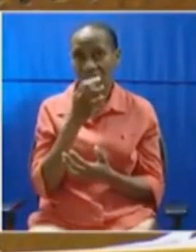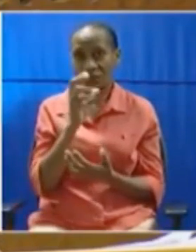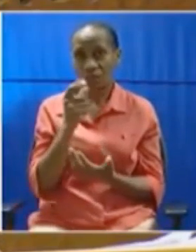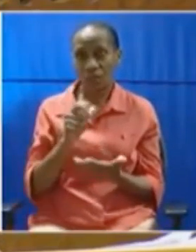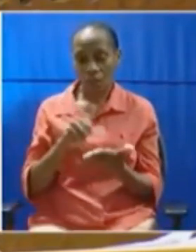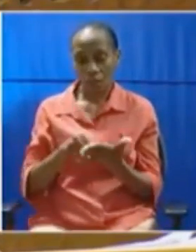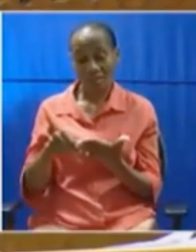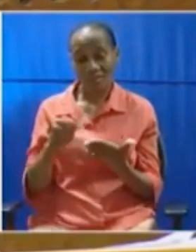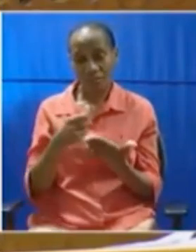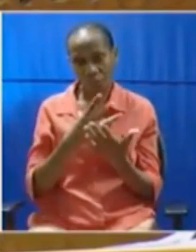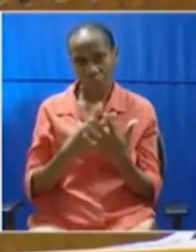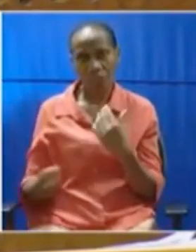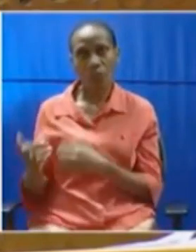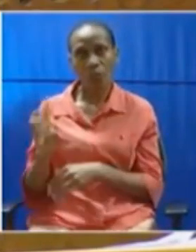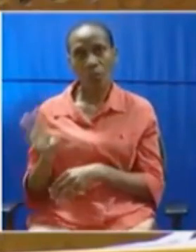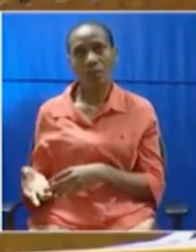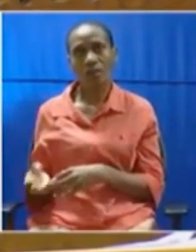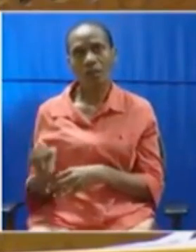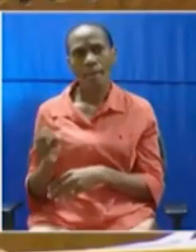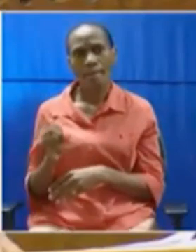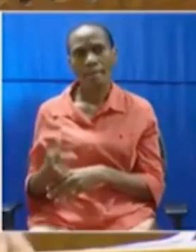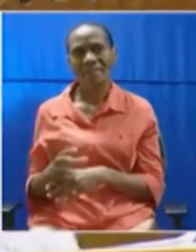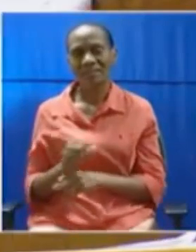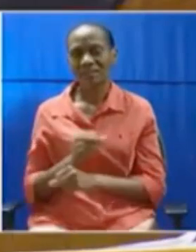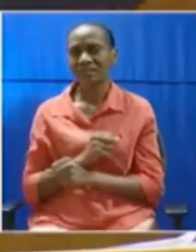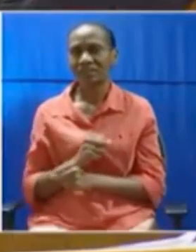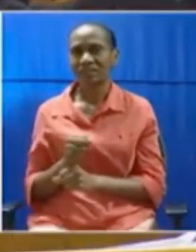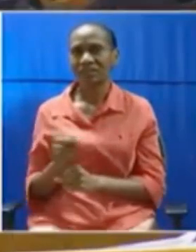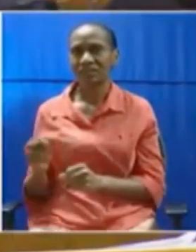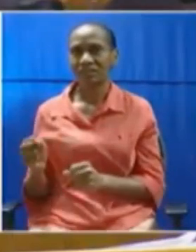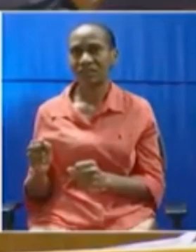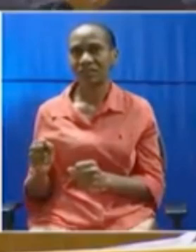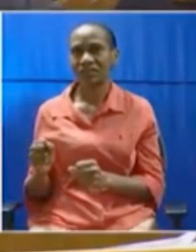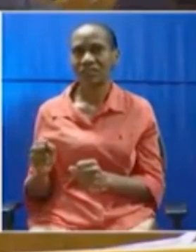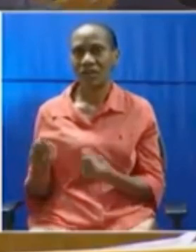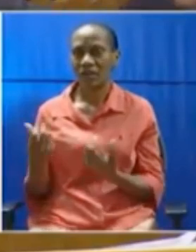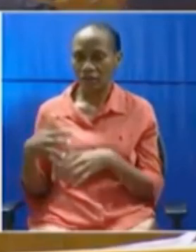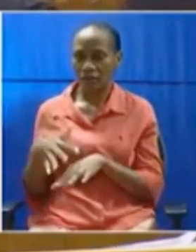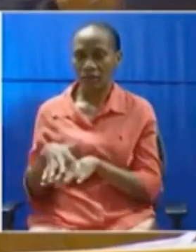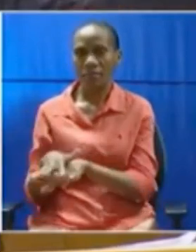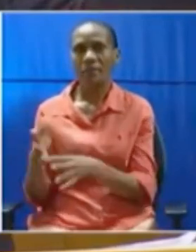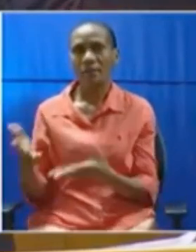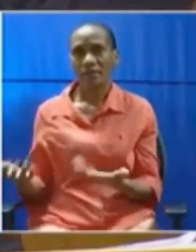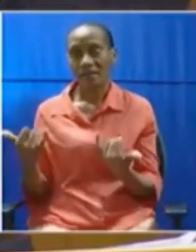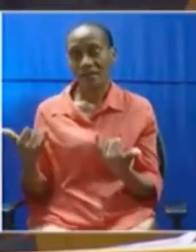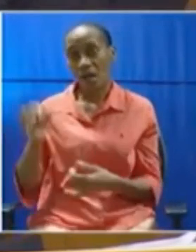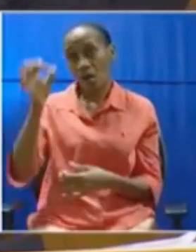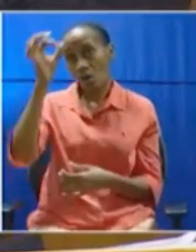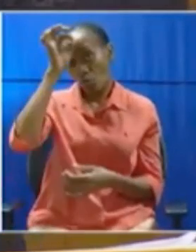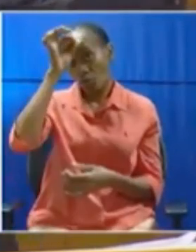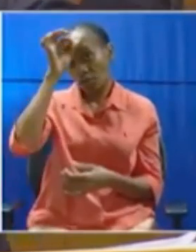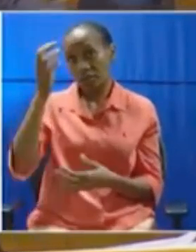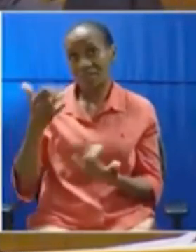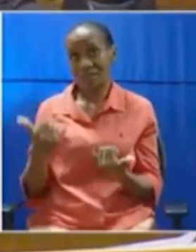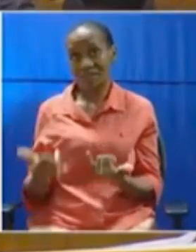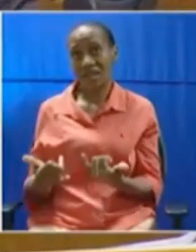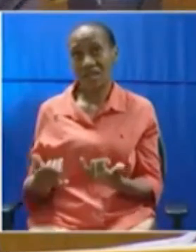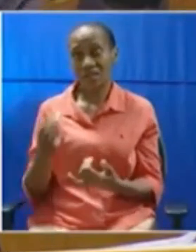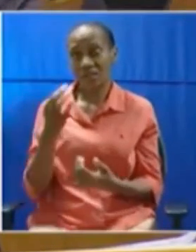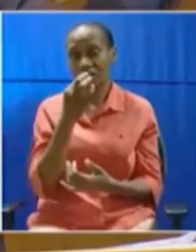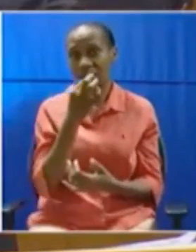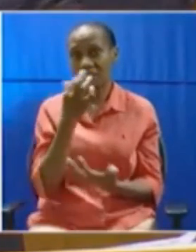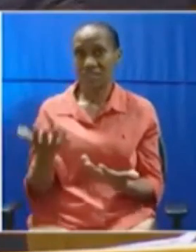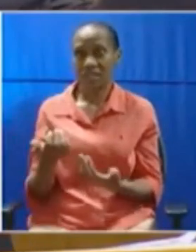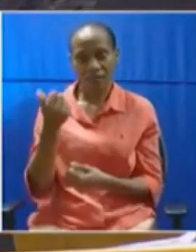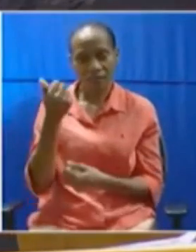guess what? There has been no actual appeal of this judgment. The police now want to appeal the judgment